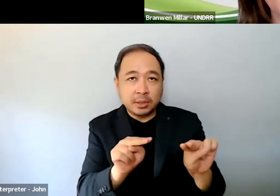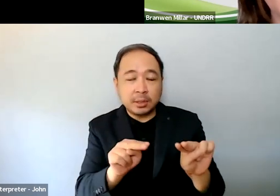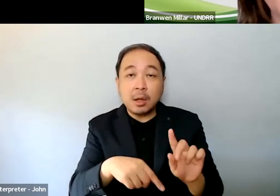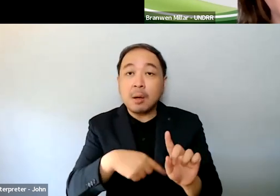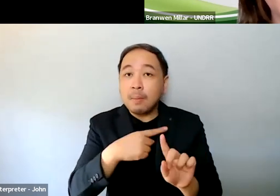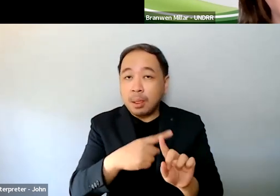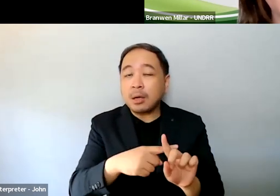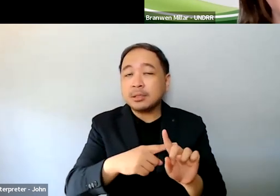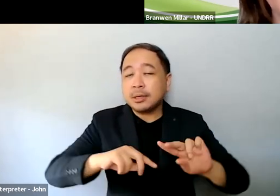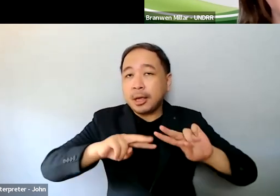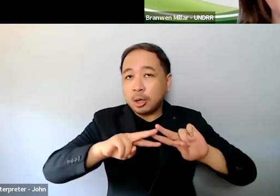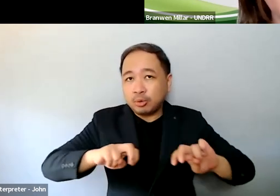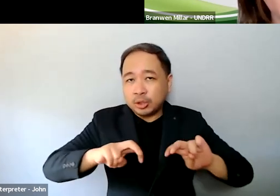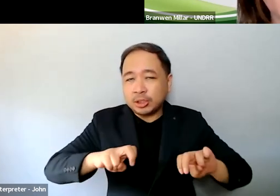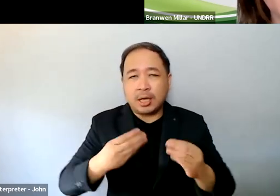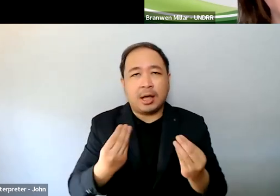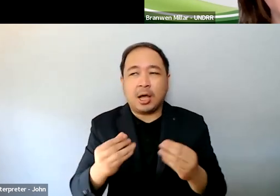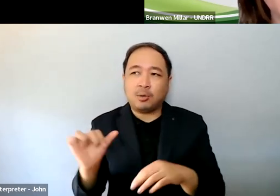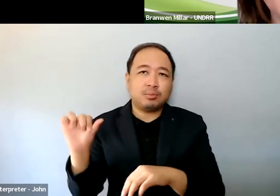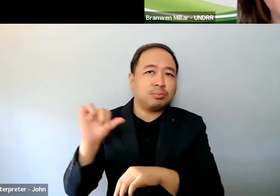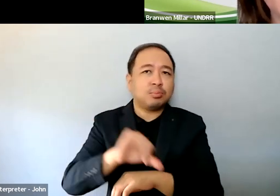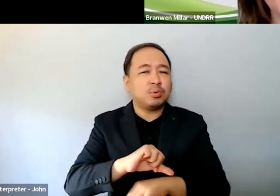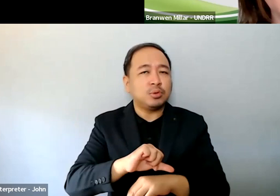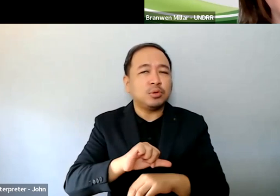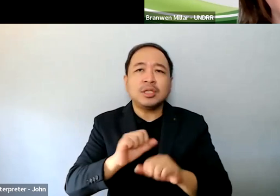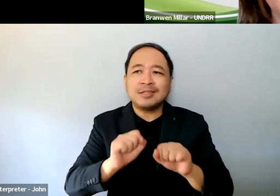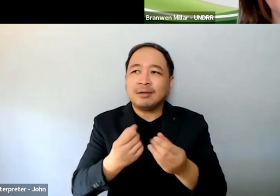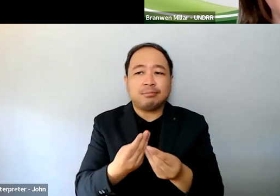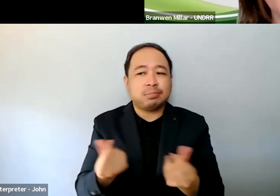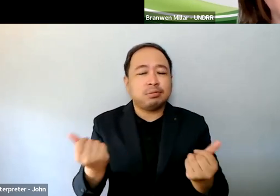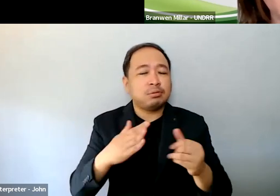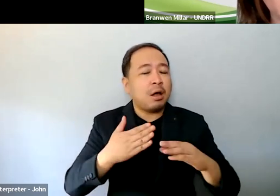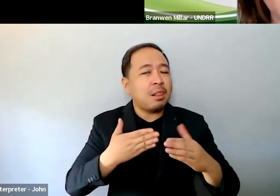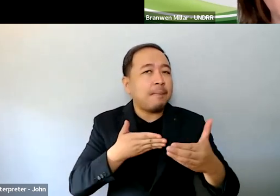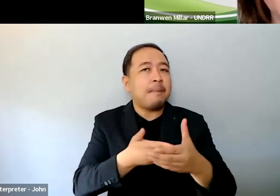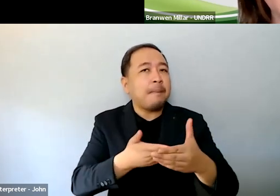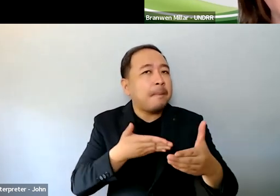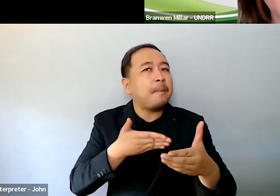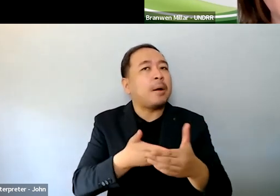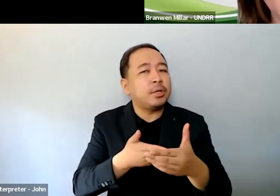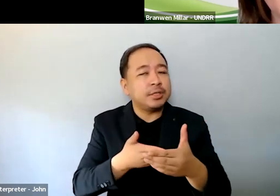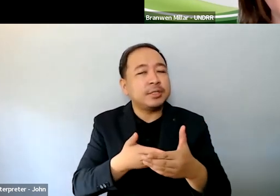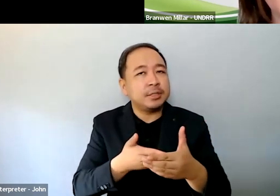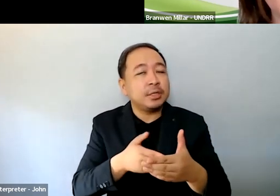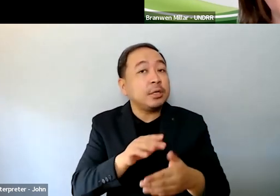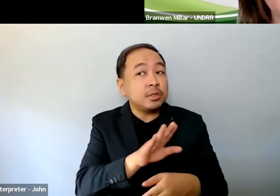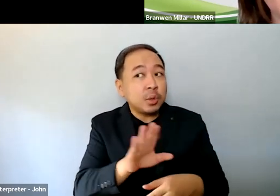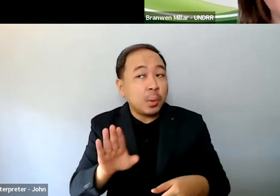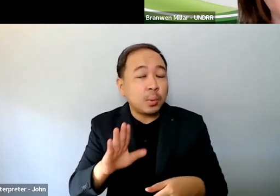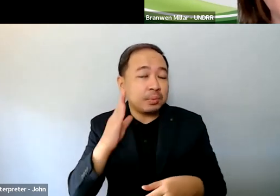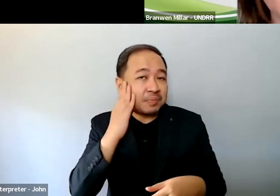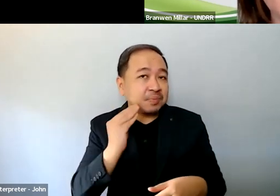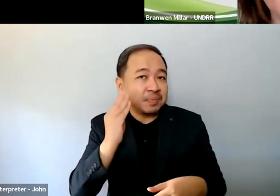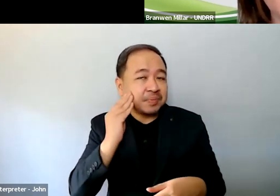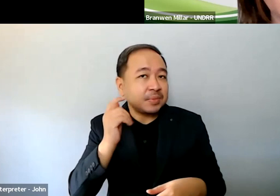measures to overcome traditional barriers to participation experiences by women and persons with